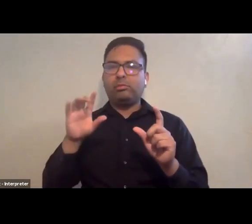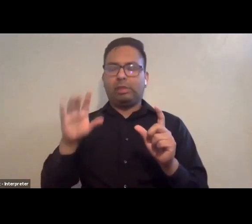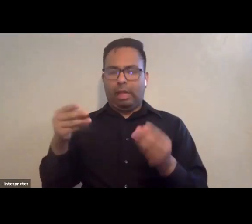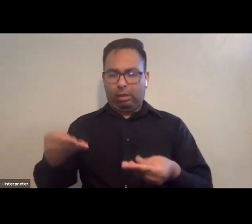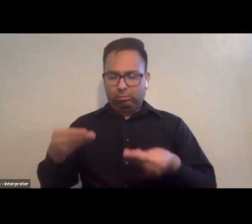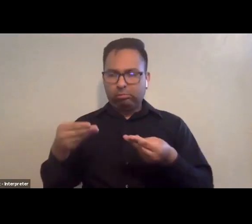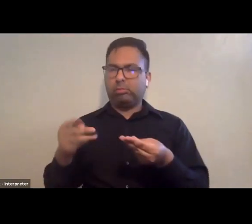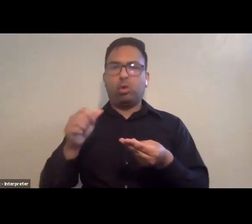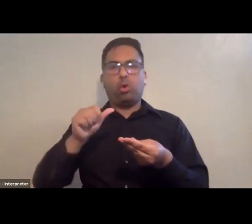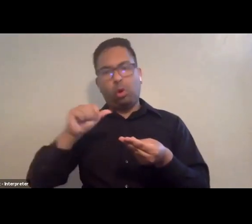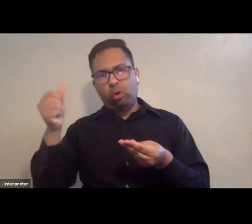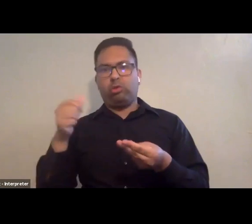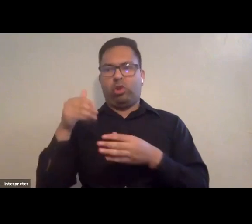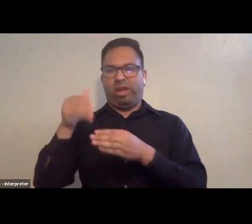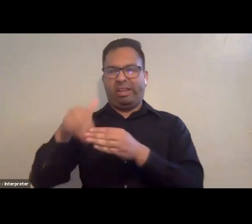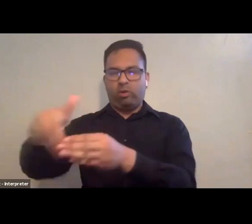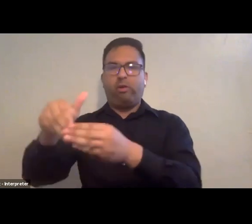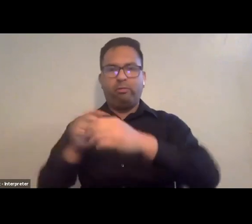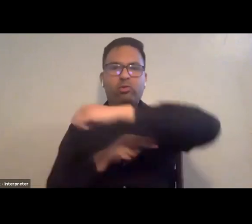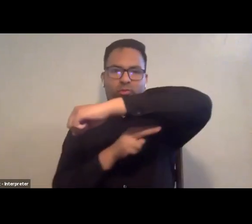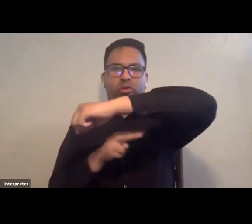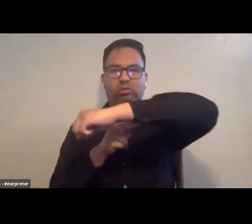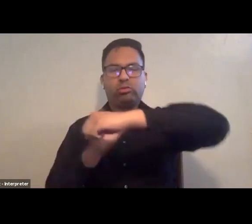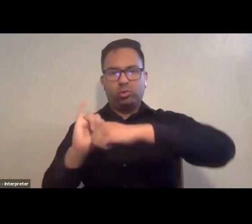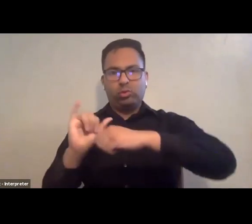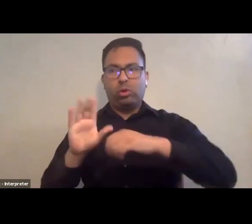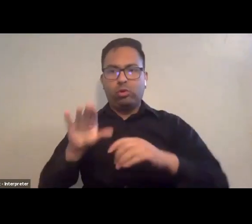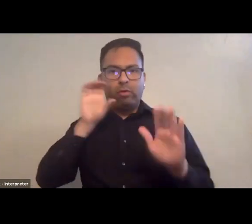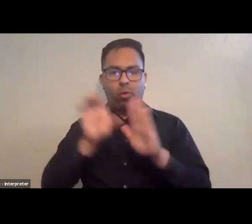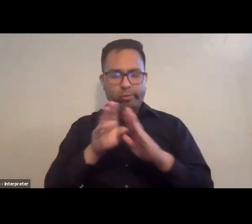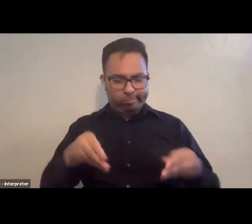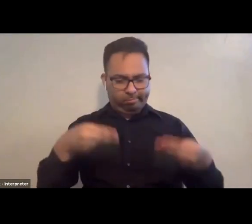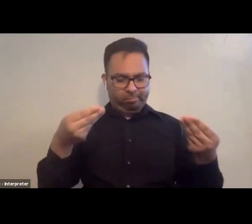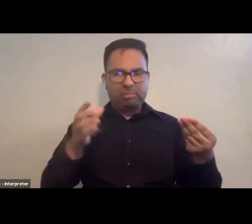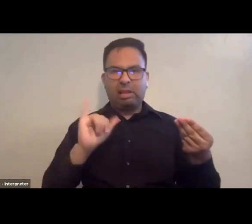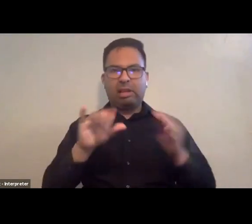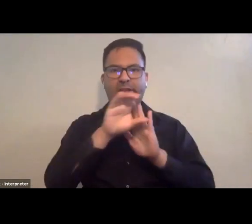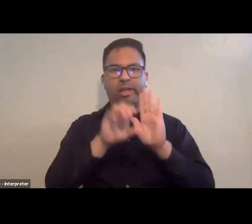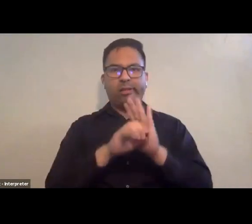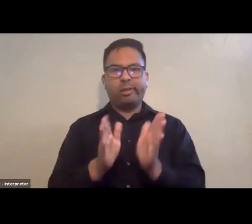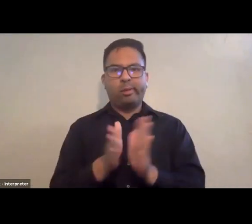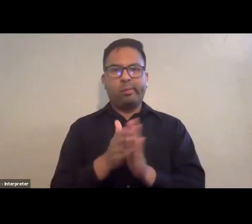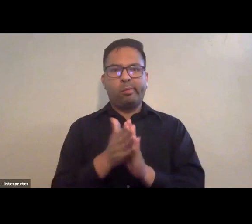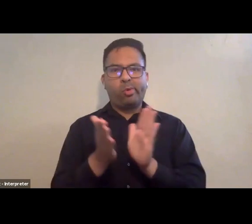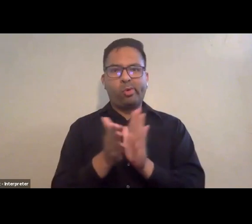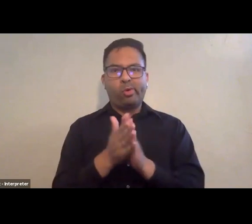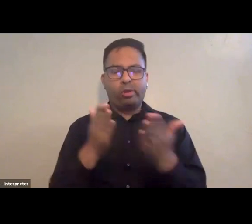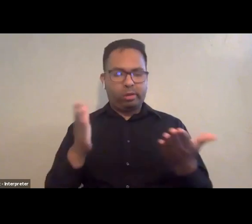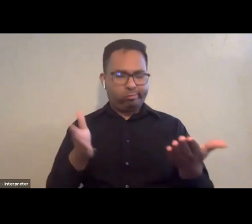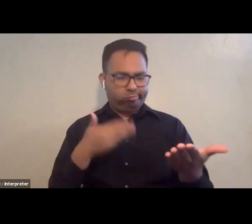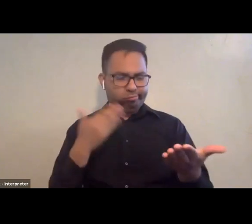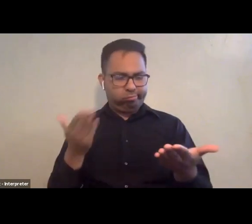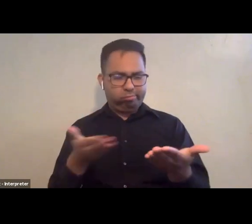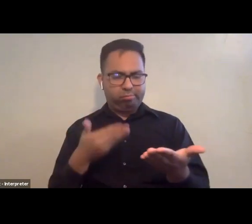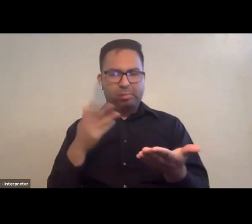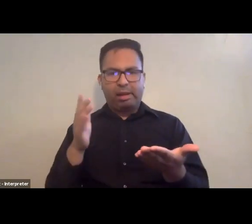archival bridge, and her photos function as chapter books, books on identities that have been